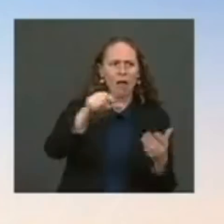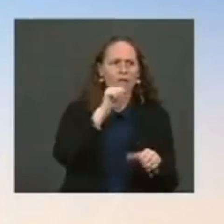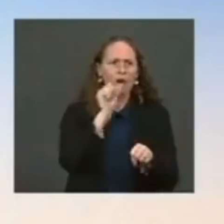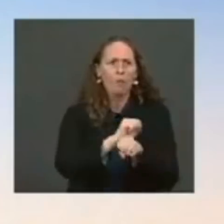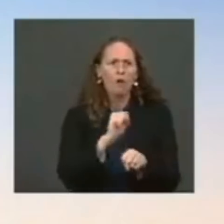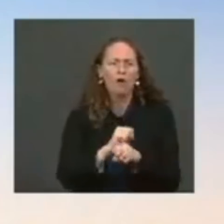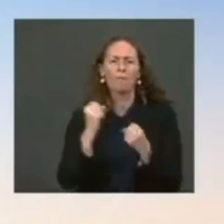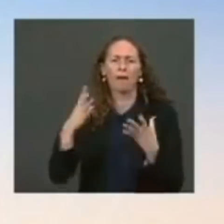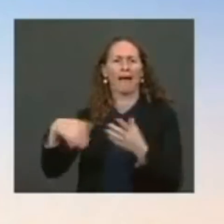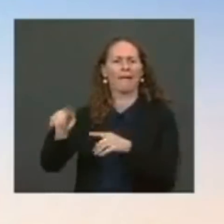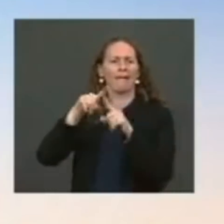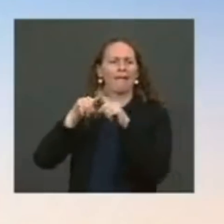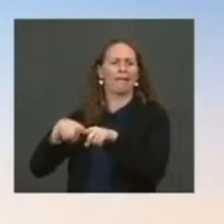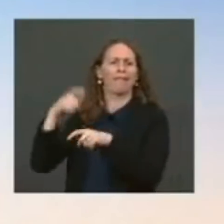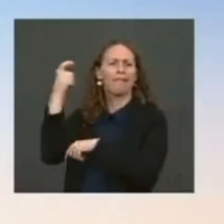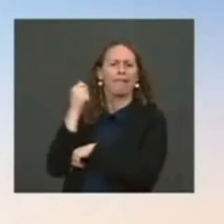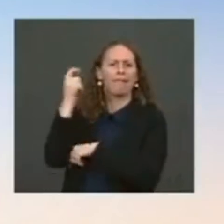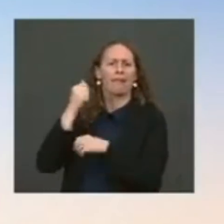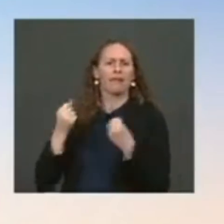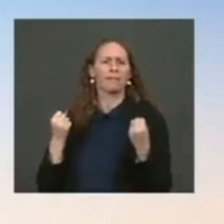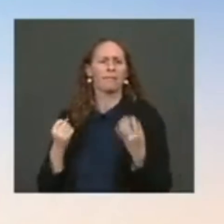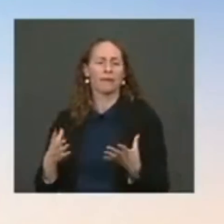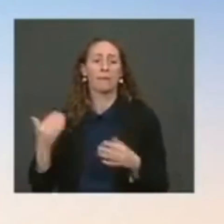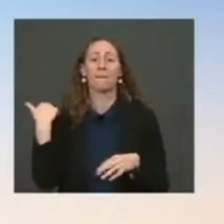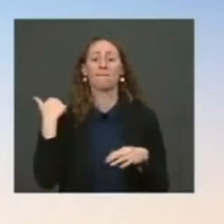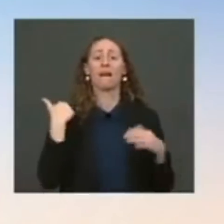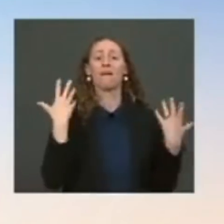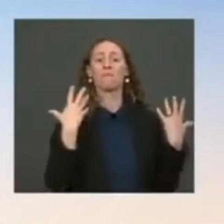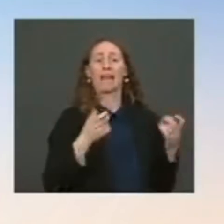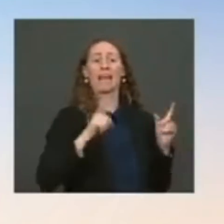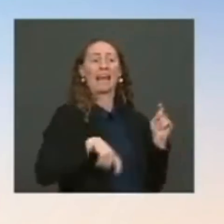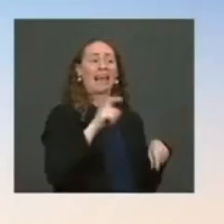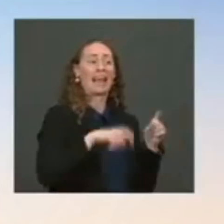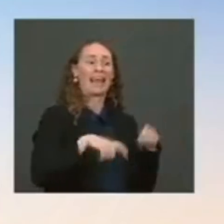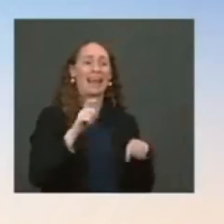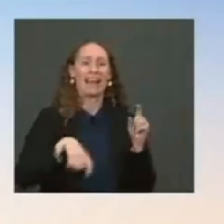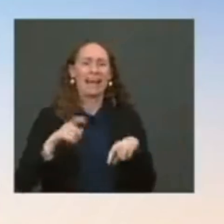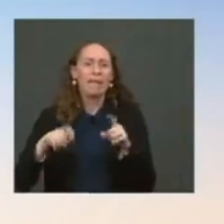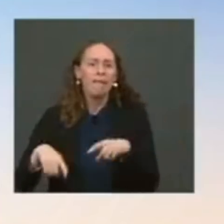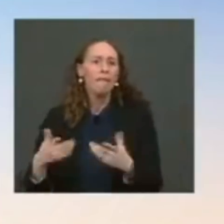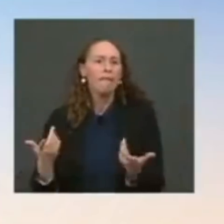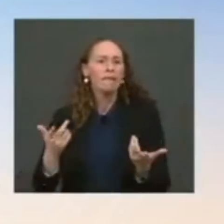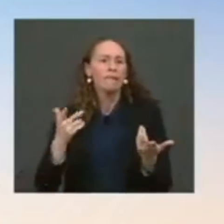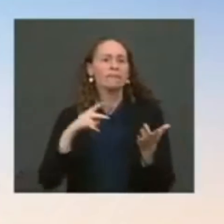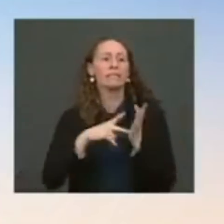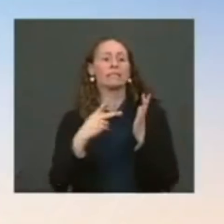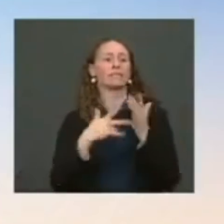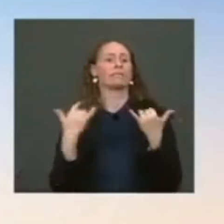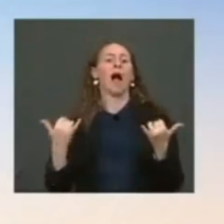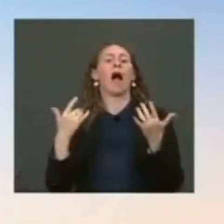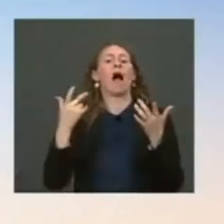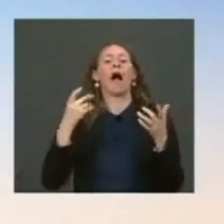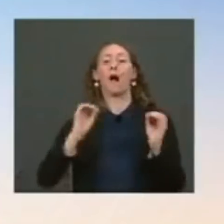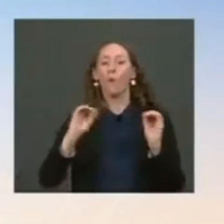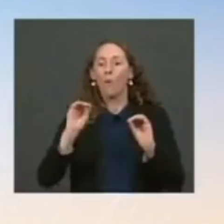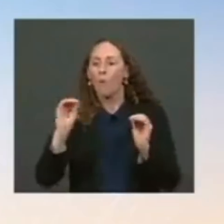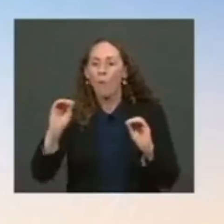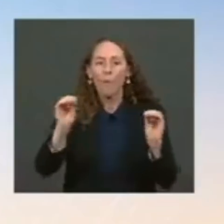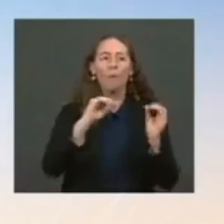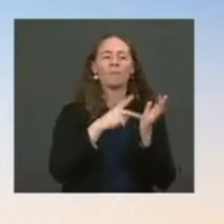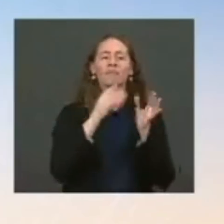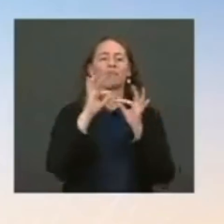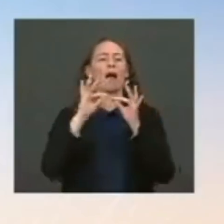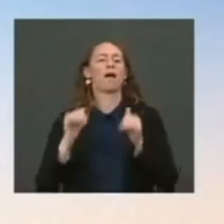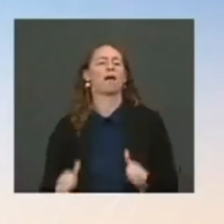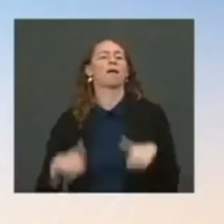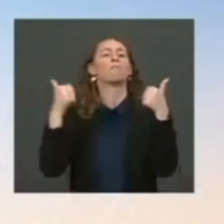once you build up, when demand increases, that can result in an increase in prices, that over time, as the economy is